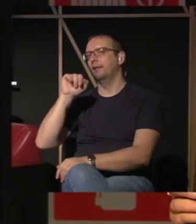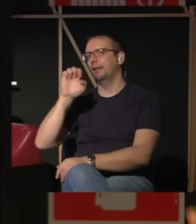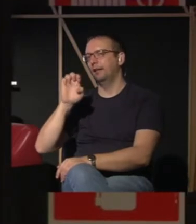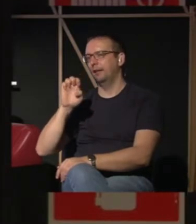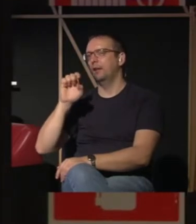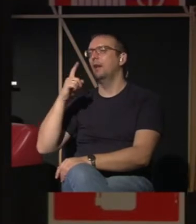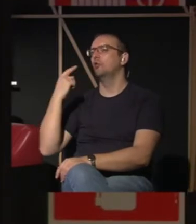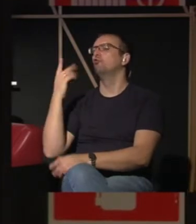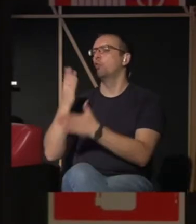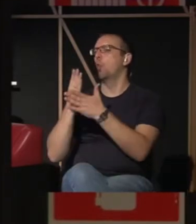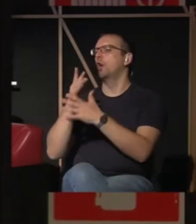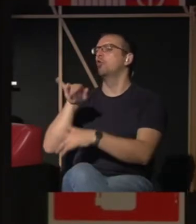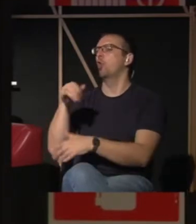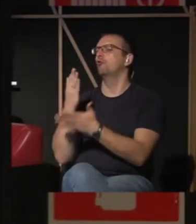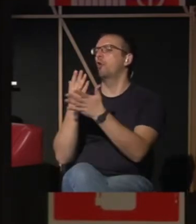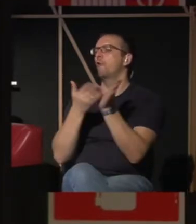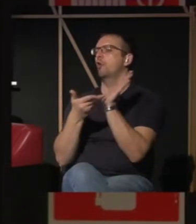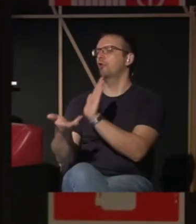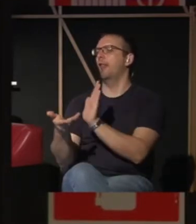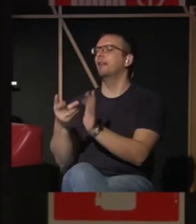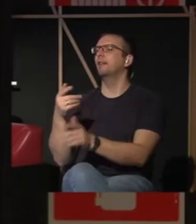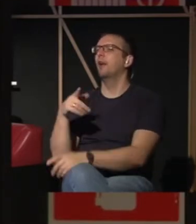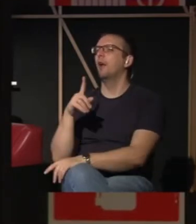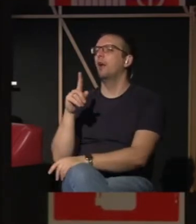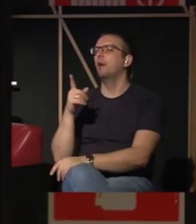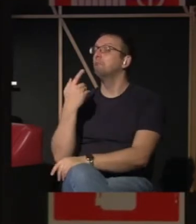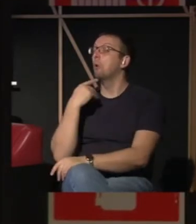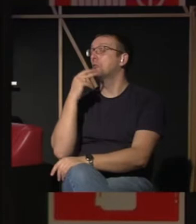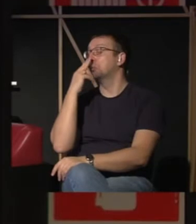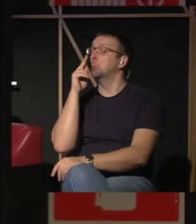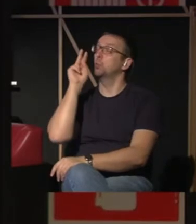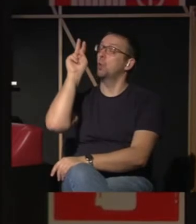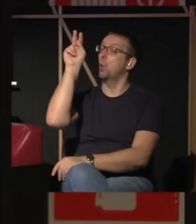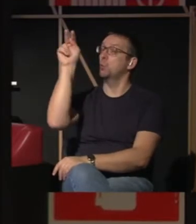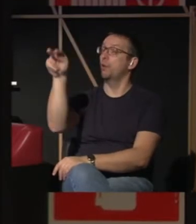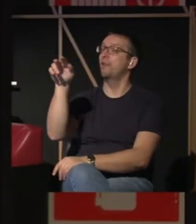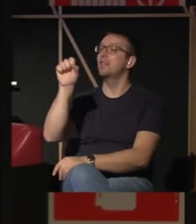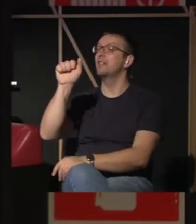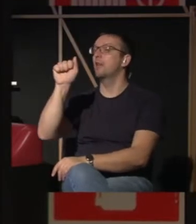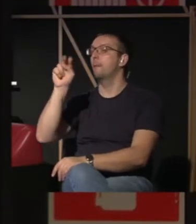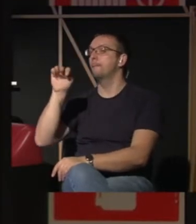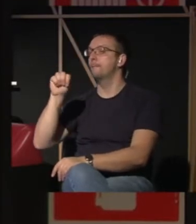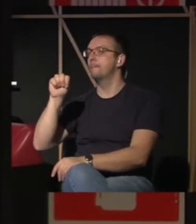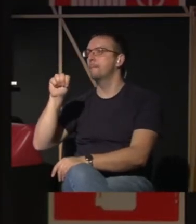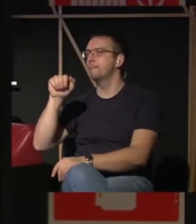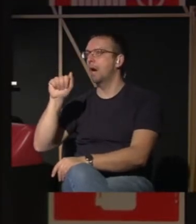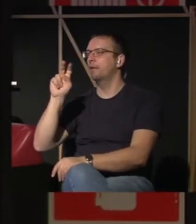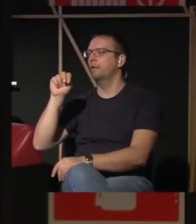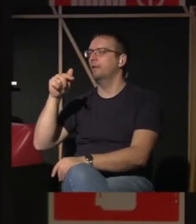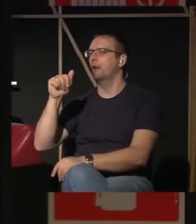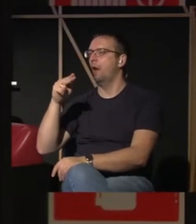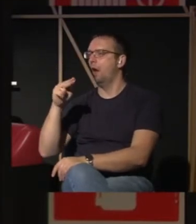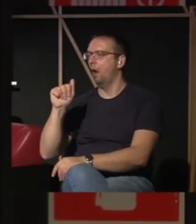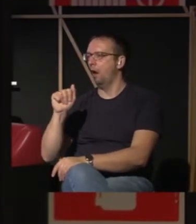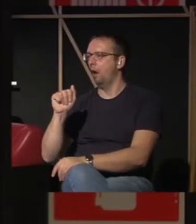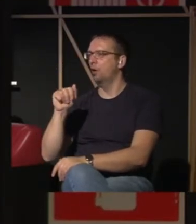in the future, we have Samantha and a few of her colleagues from the Supreme Committee from Qatar. So